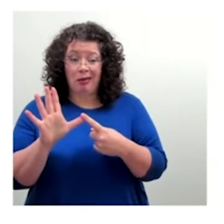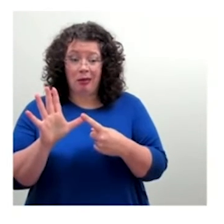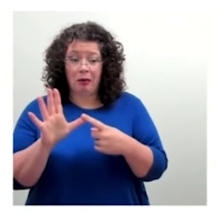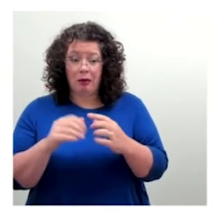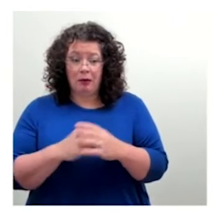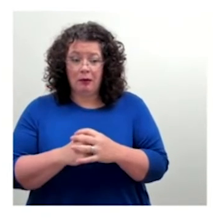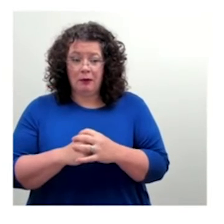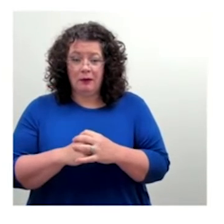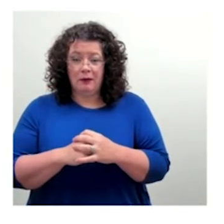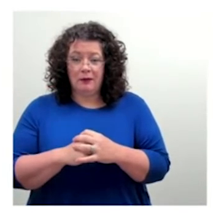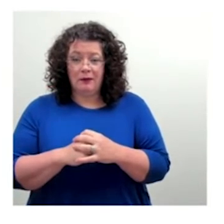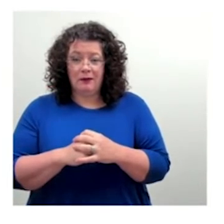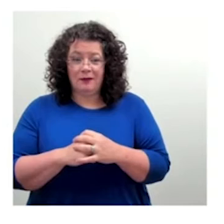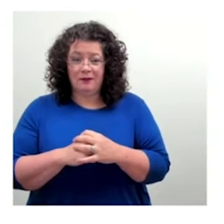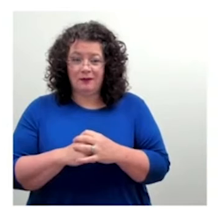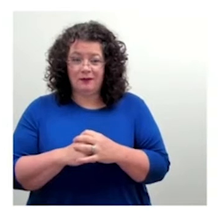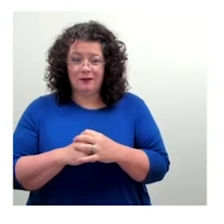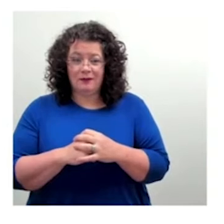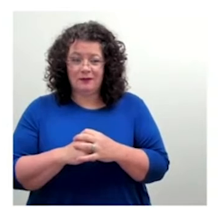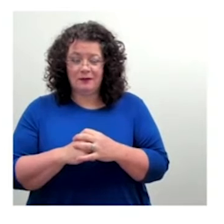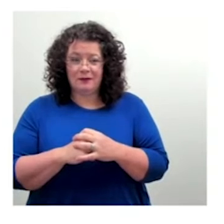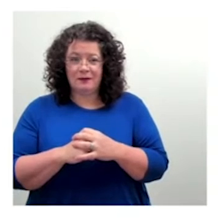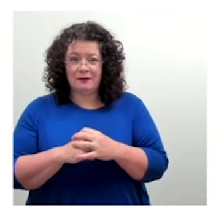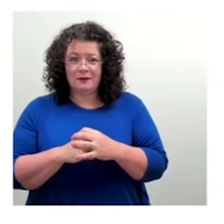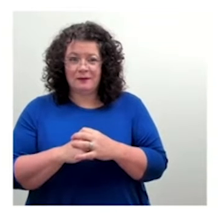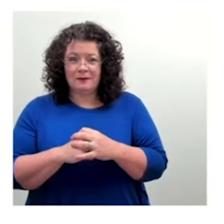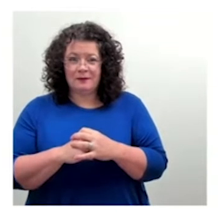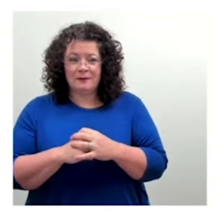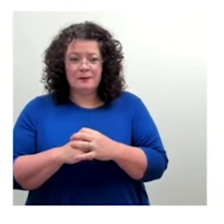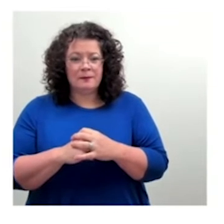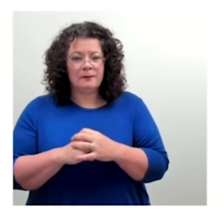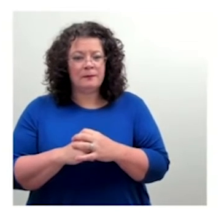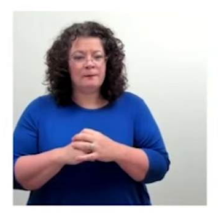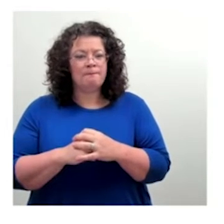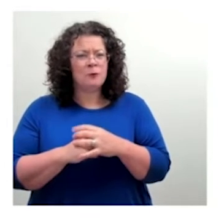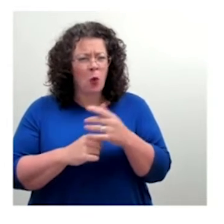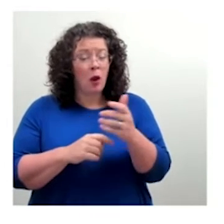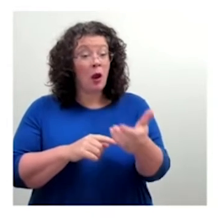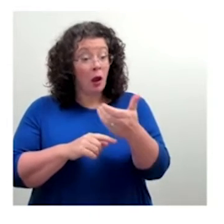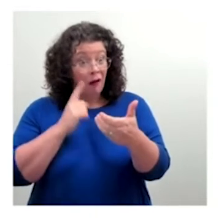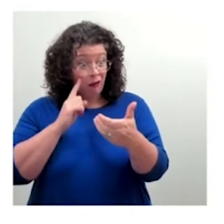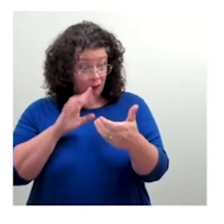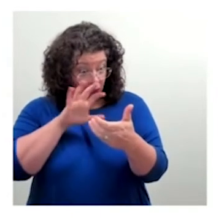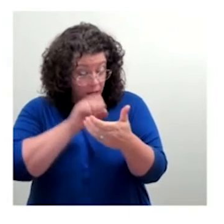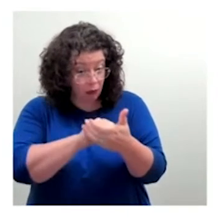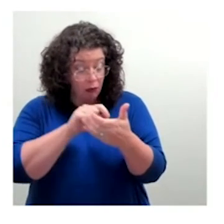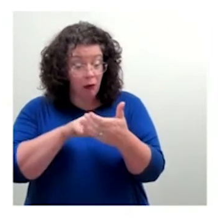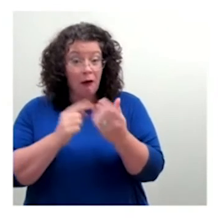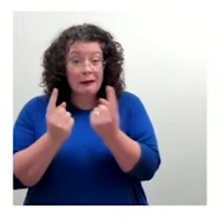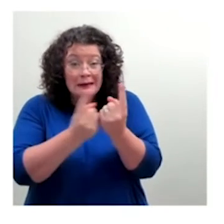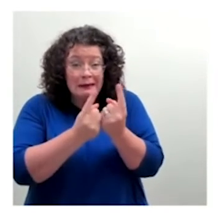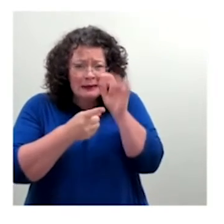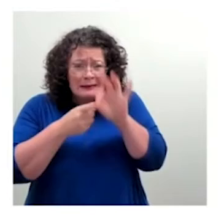render on a mobile? Do the details actually exist, or are they so small so that by the time you put them on the